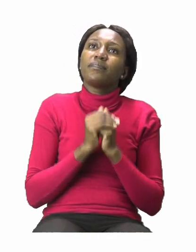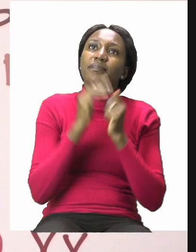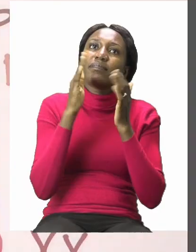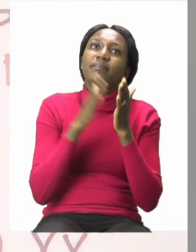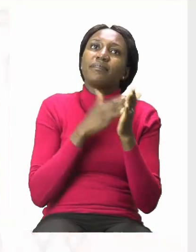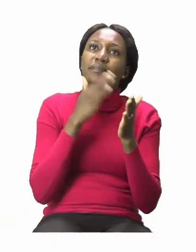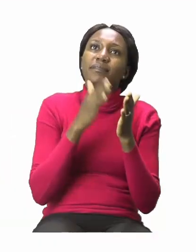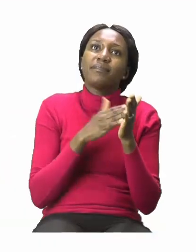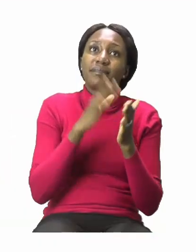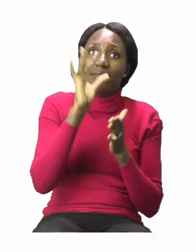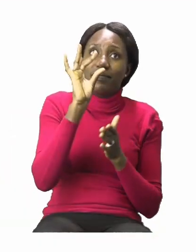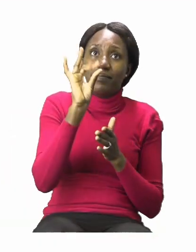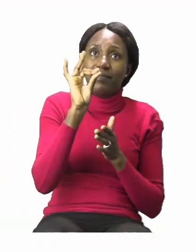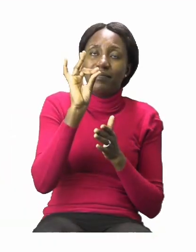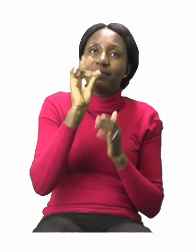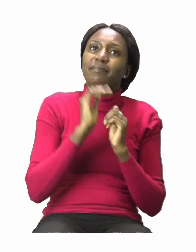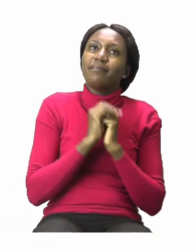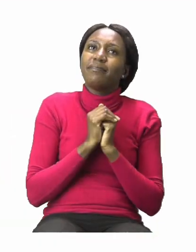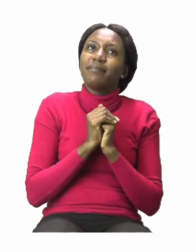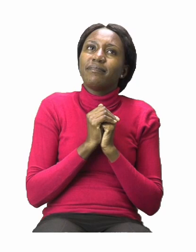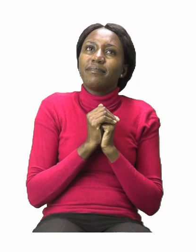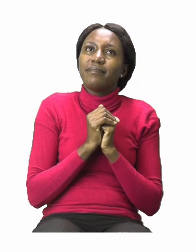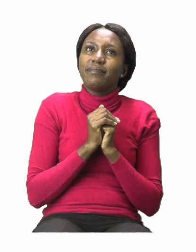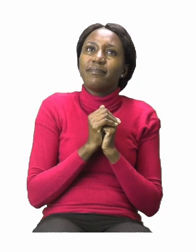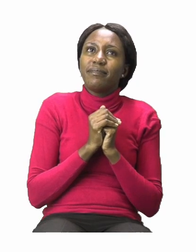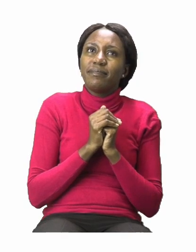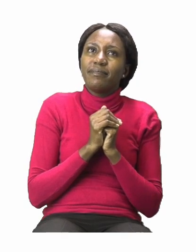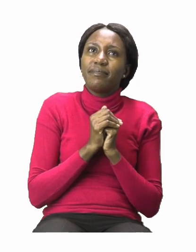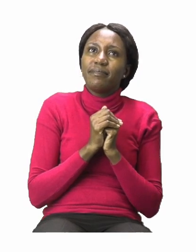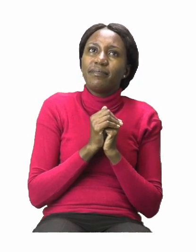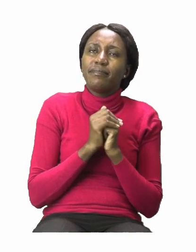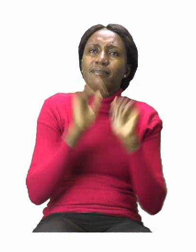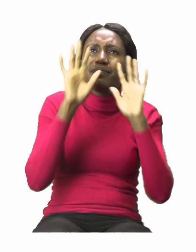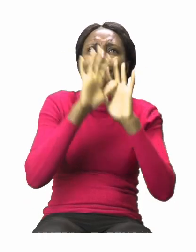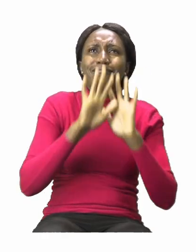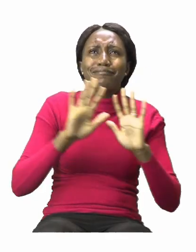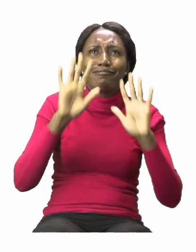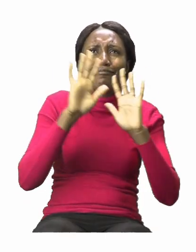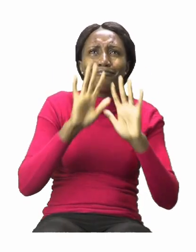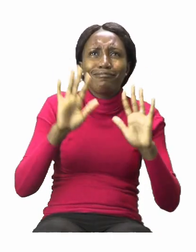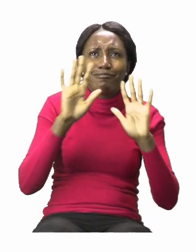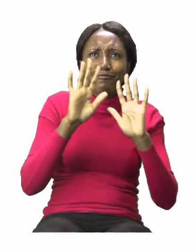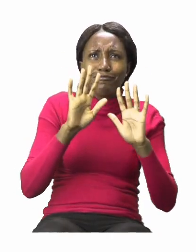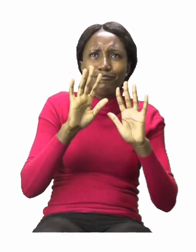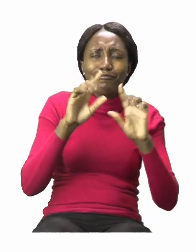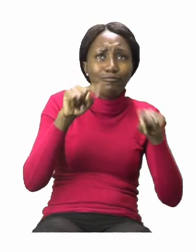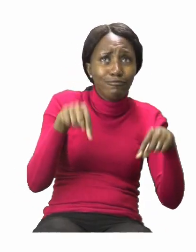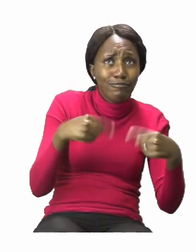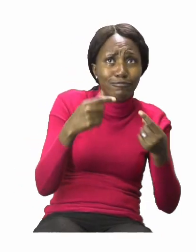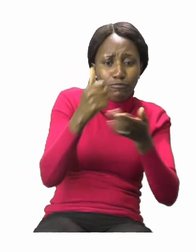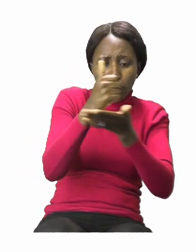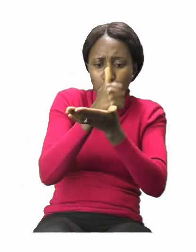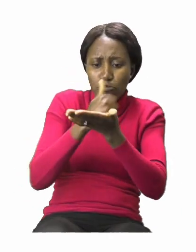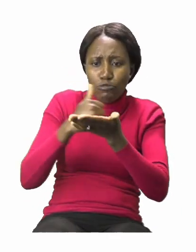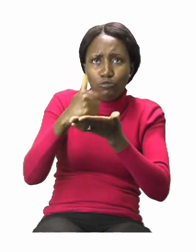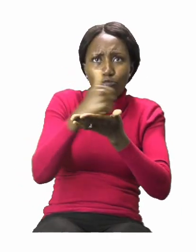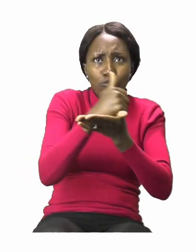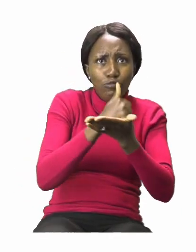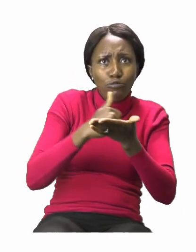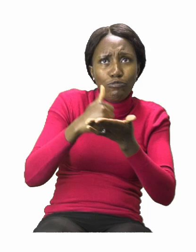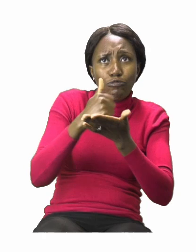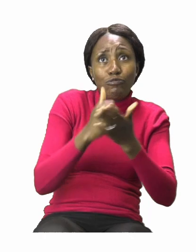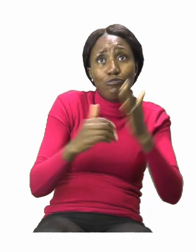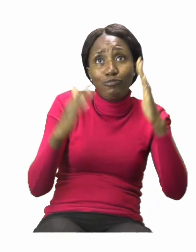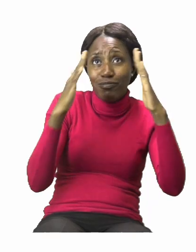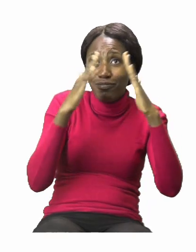8. On page 8, we are going to color all the cleaning tools needed to clean